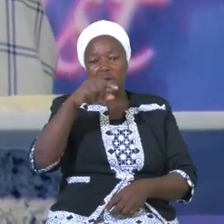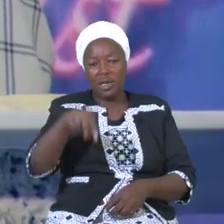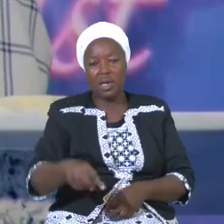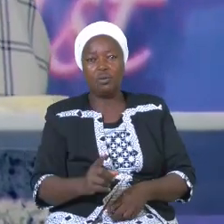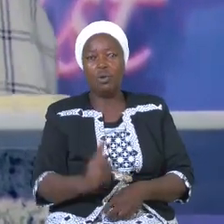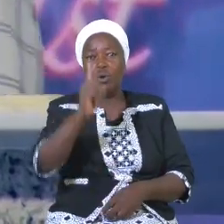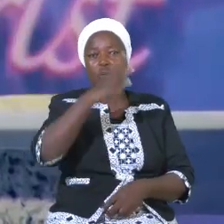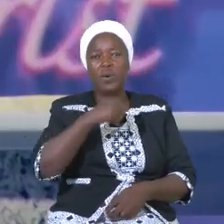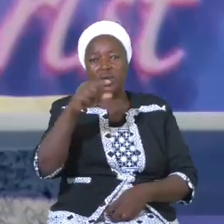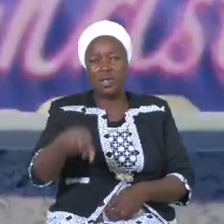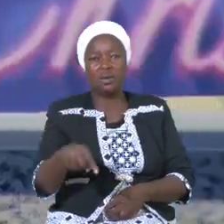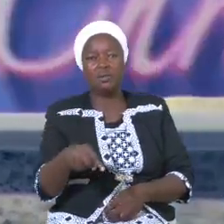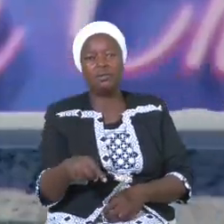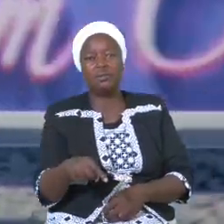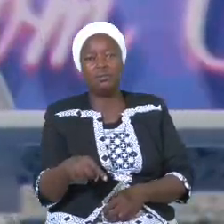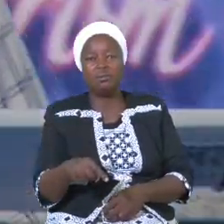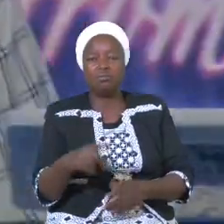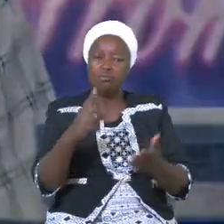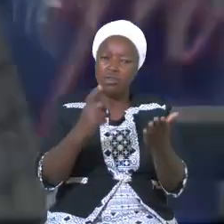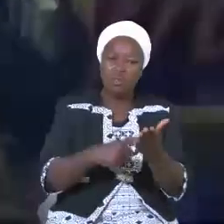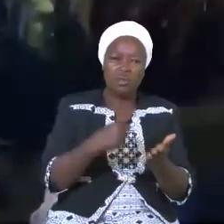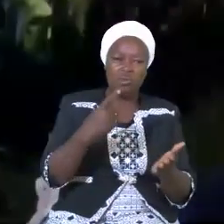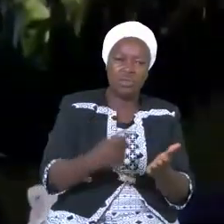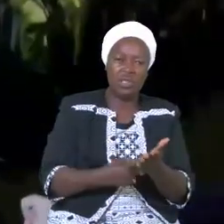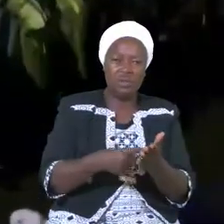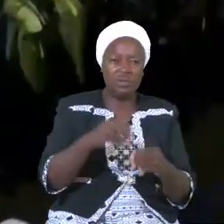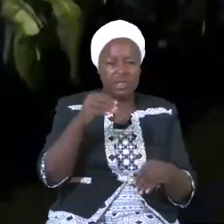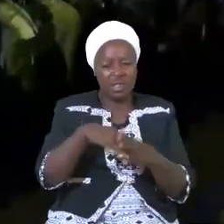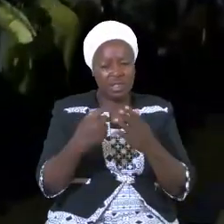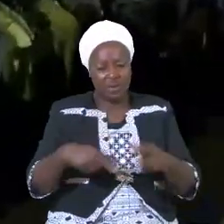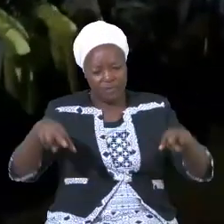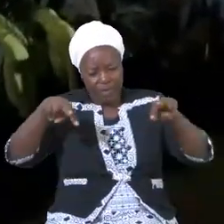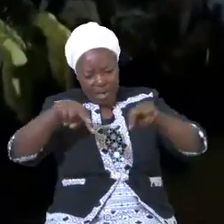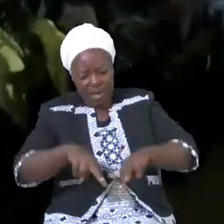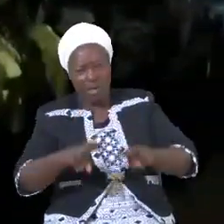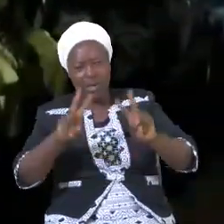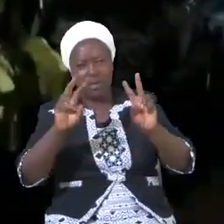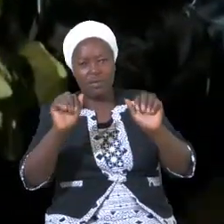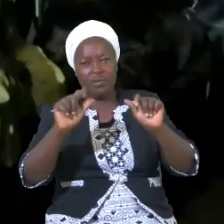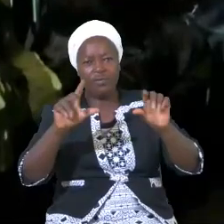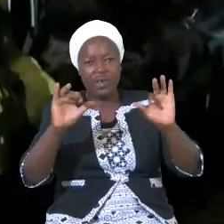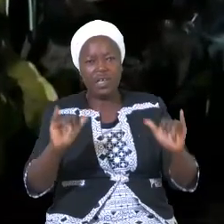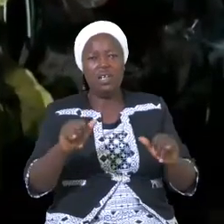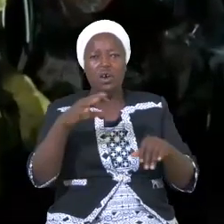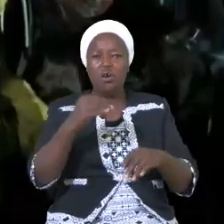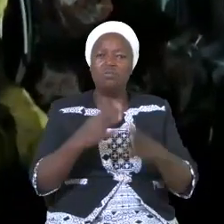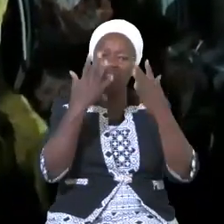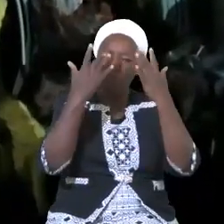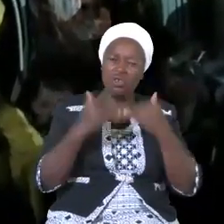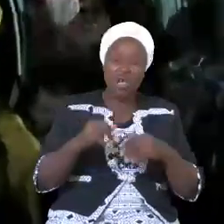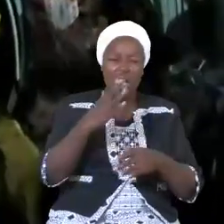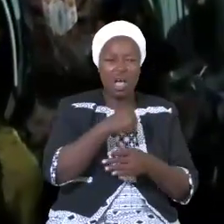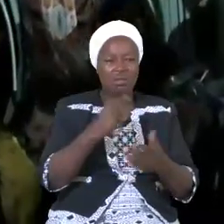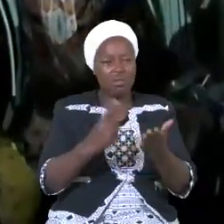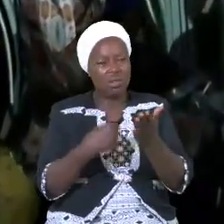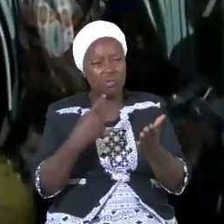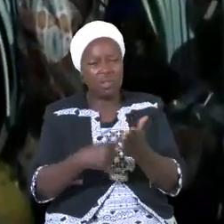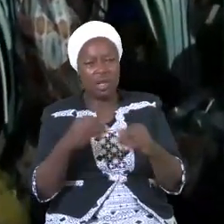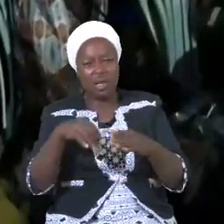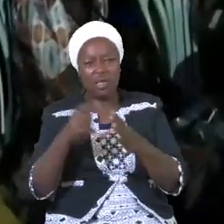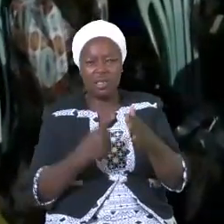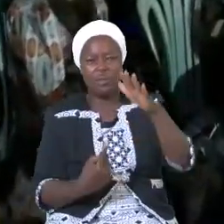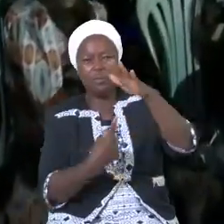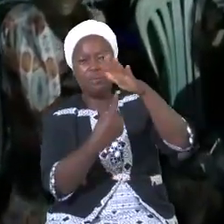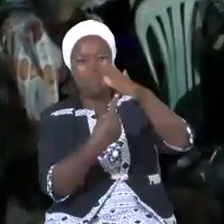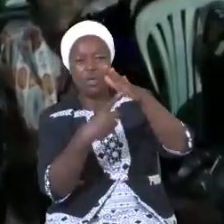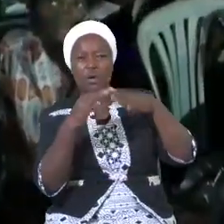down sometimes in the valley of despondency and then sometimes at the peak on